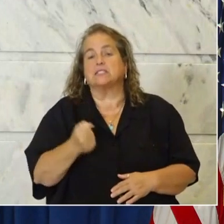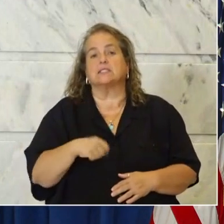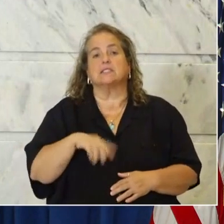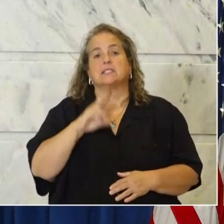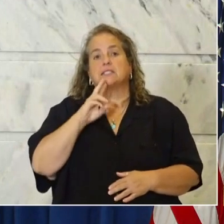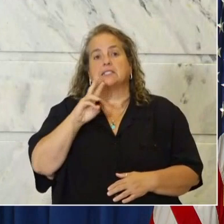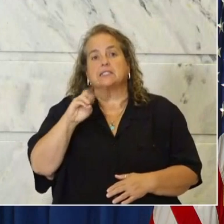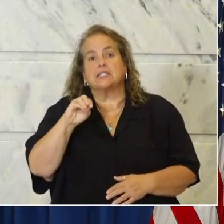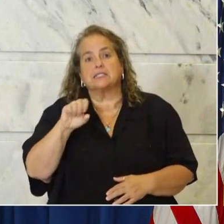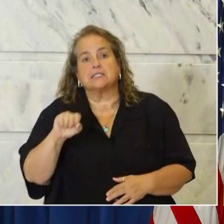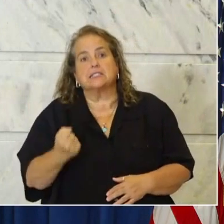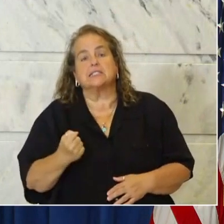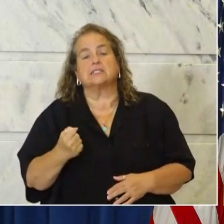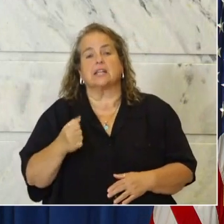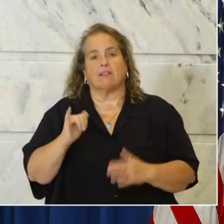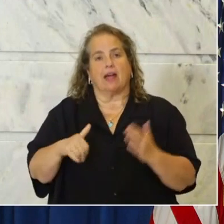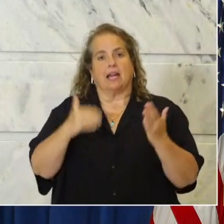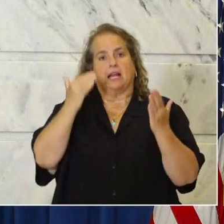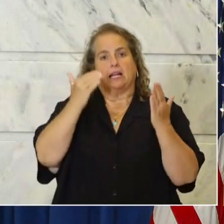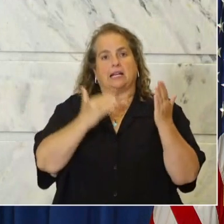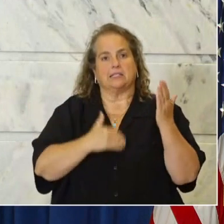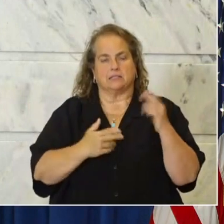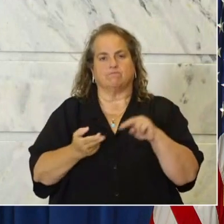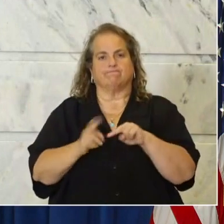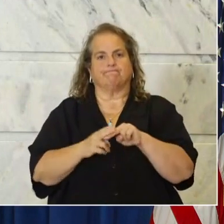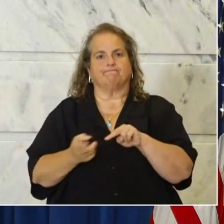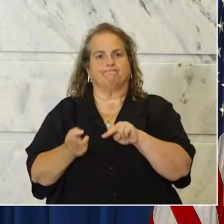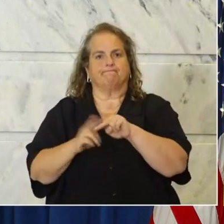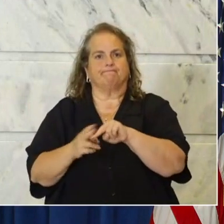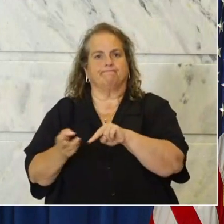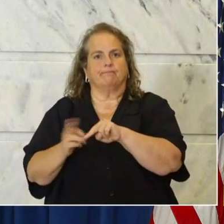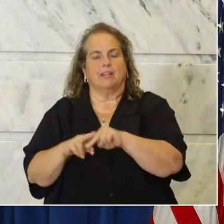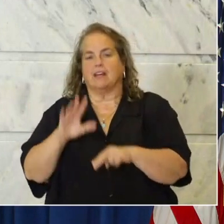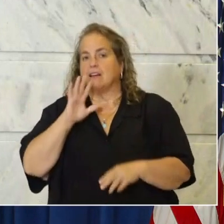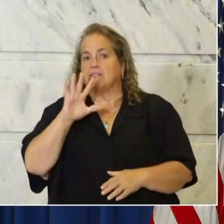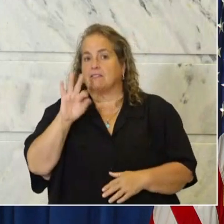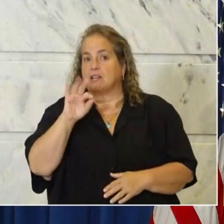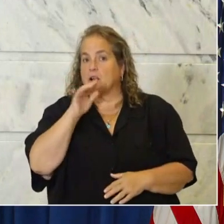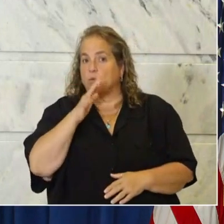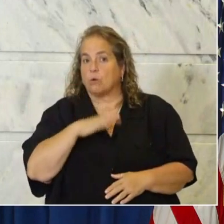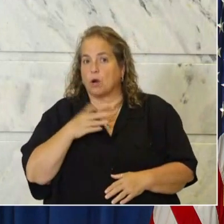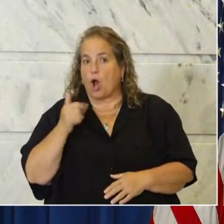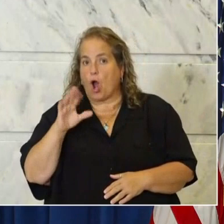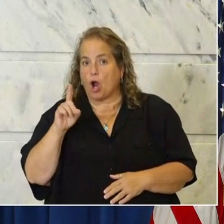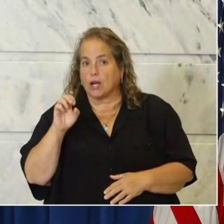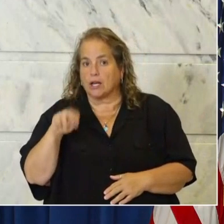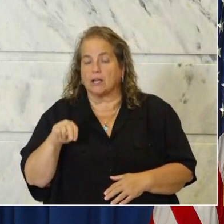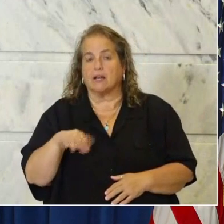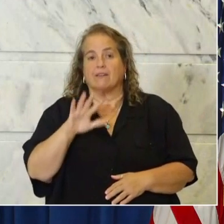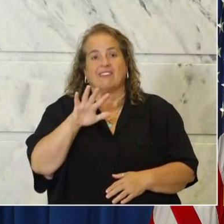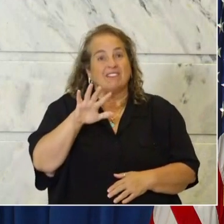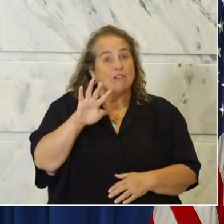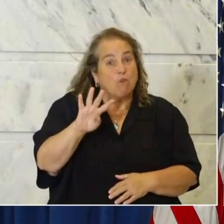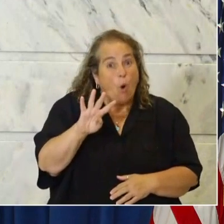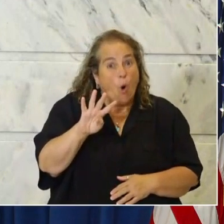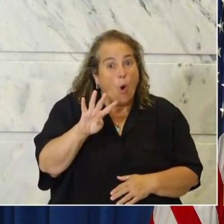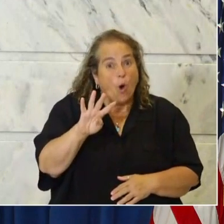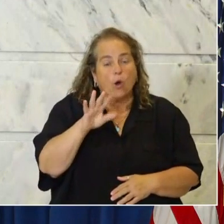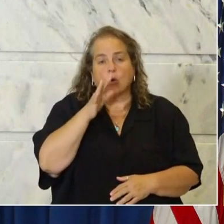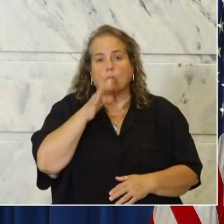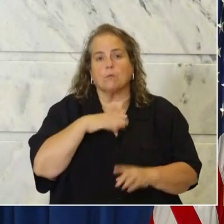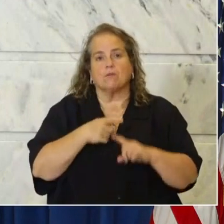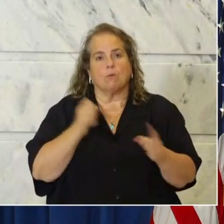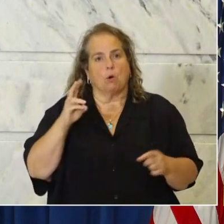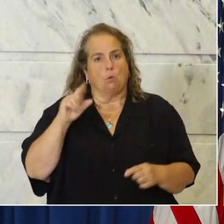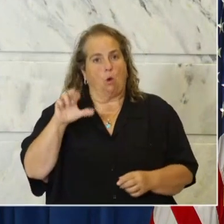at a level that seems to be increasing daily. A 59-year-old woman from Hardin, a 54-year-old woman from